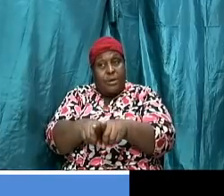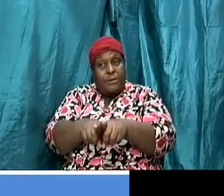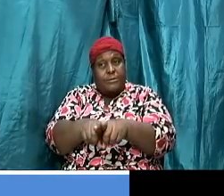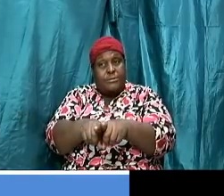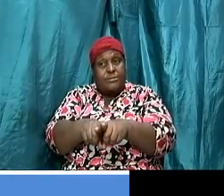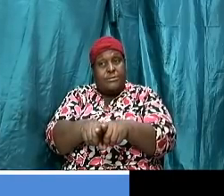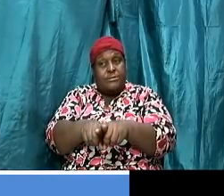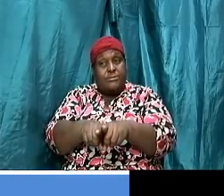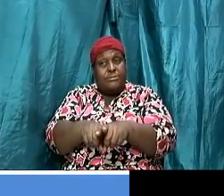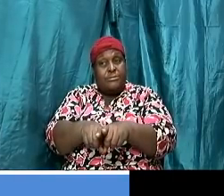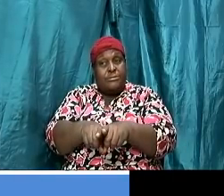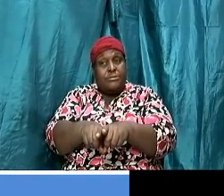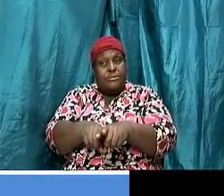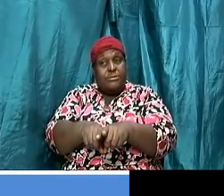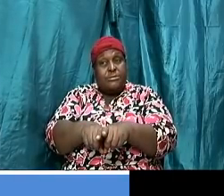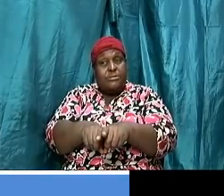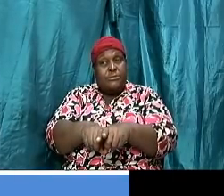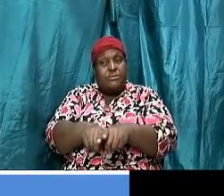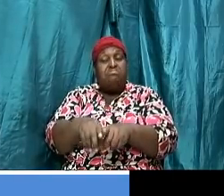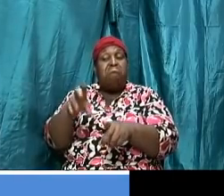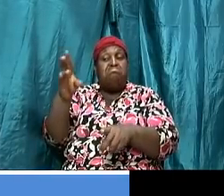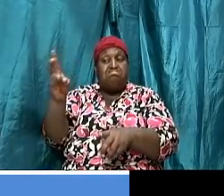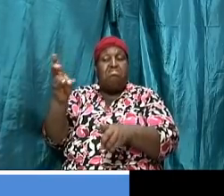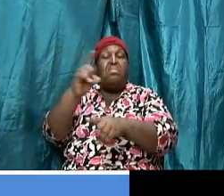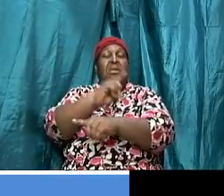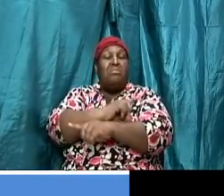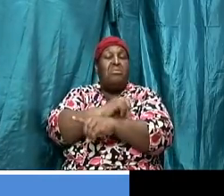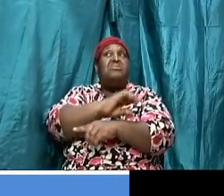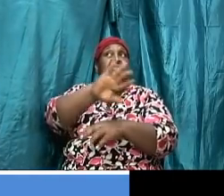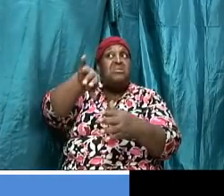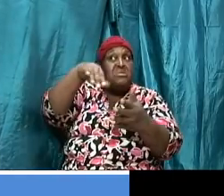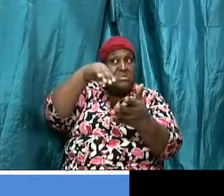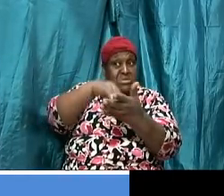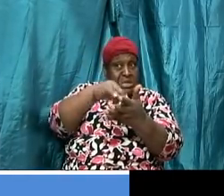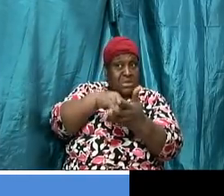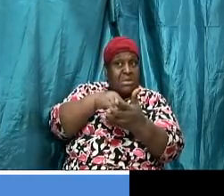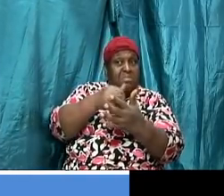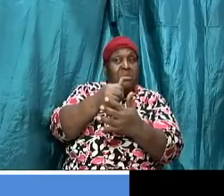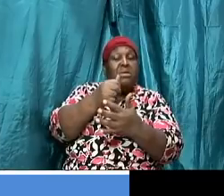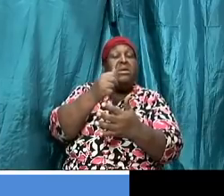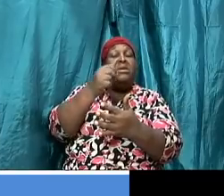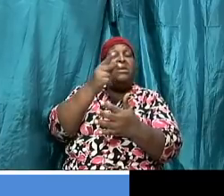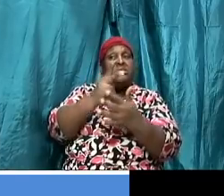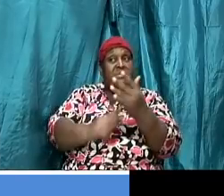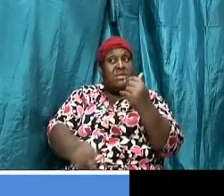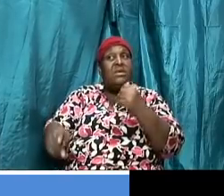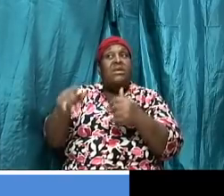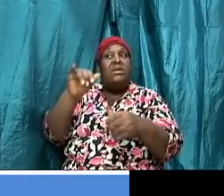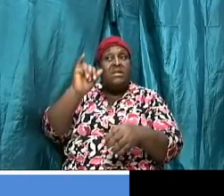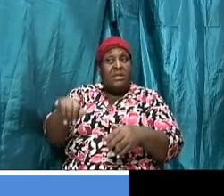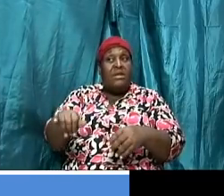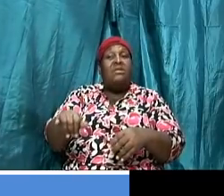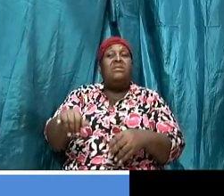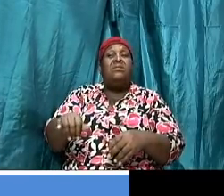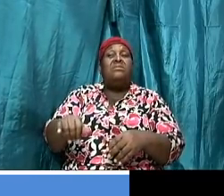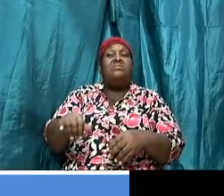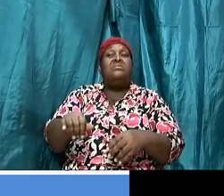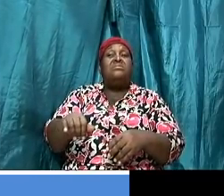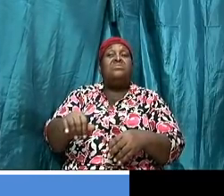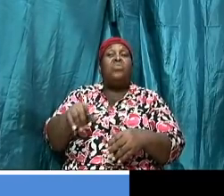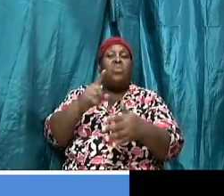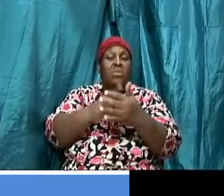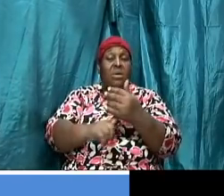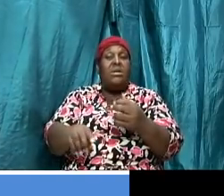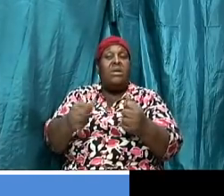The Sabbath was the centerpiece. It is what separated them. It is what Israel would do to know that they